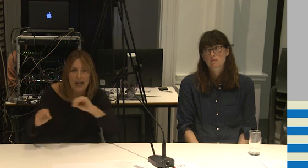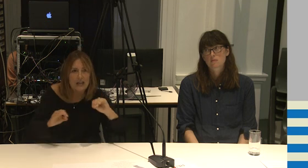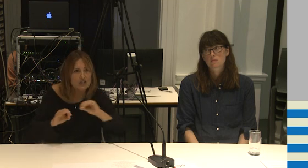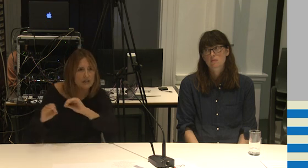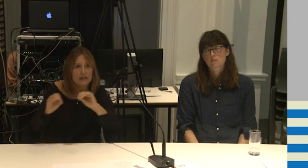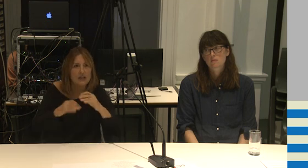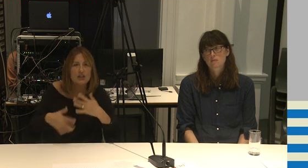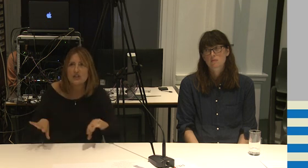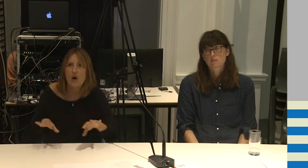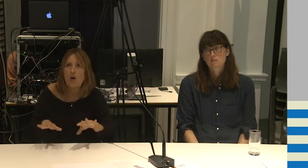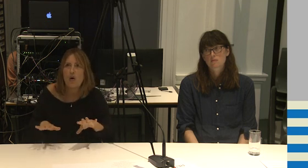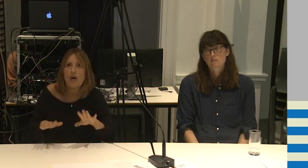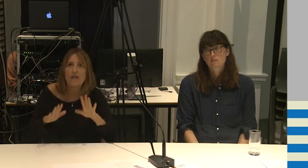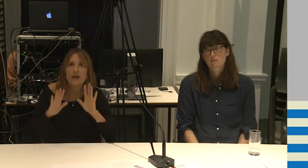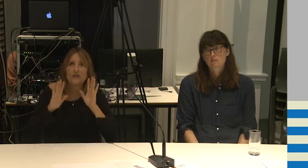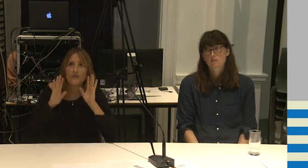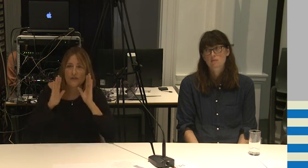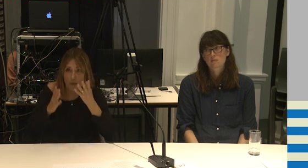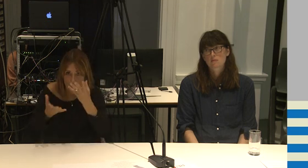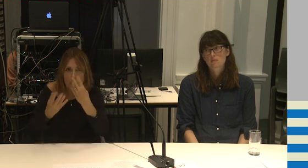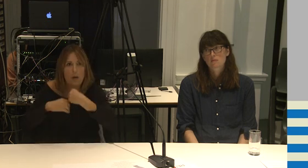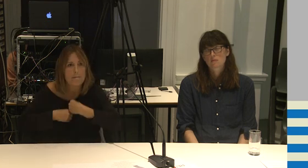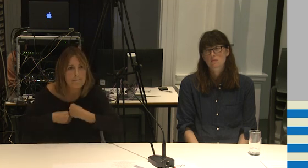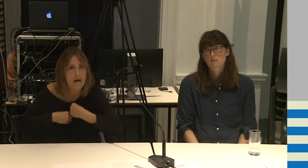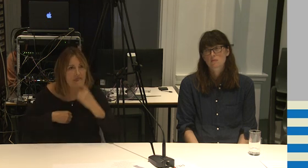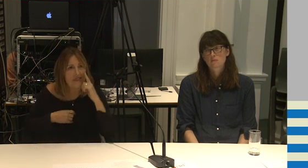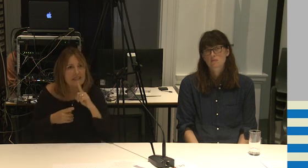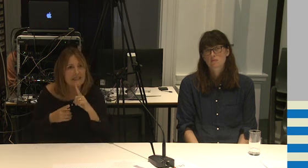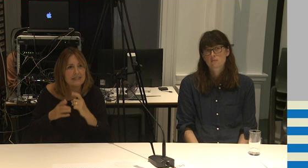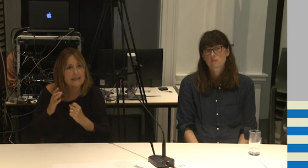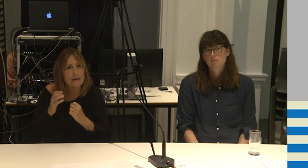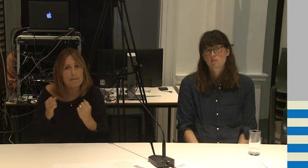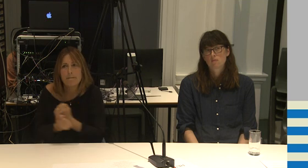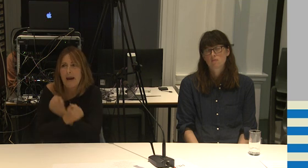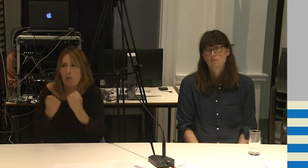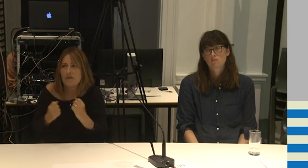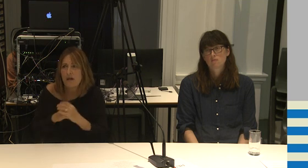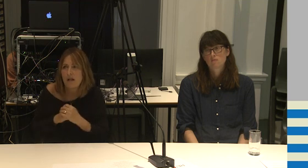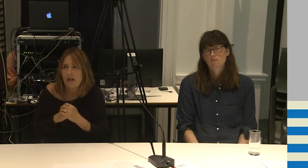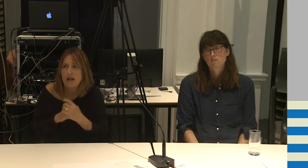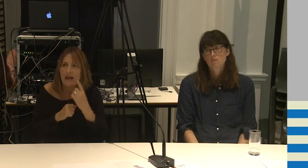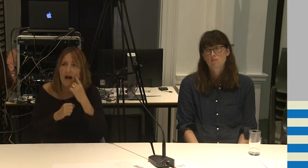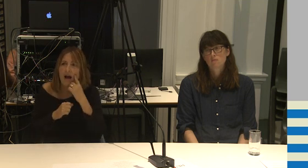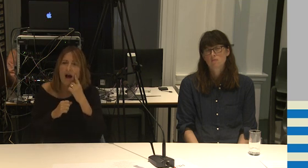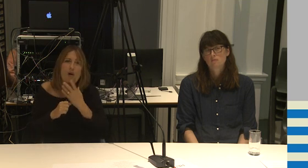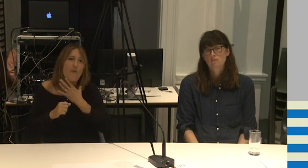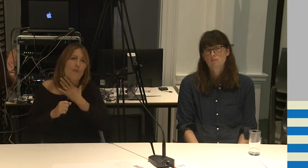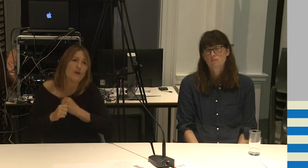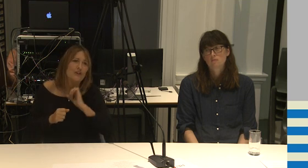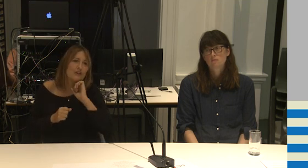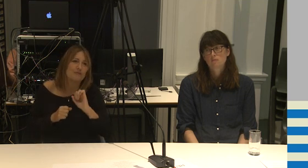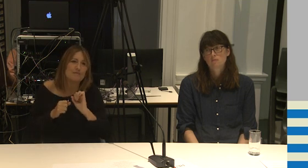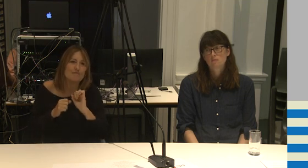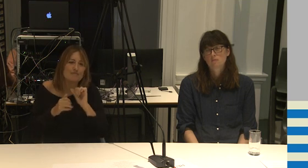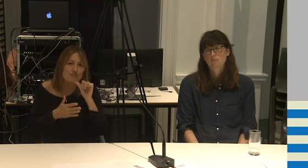what's considered a normative experience. I think that's really powerful. And I wish that Joss's program wasn't just the